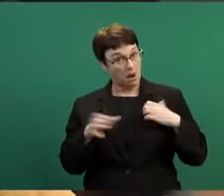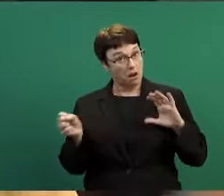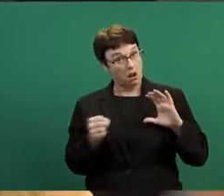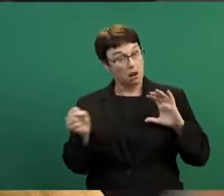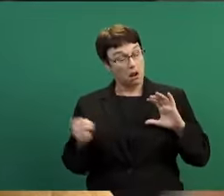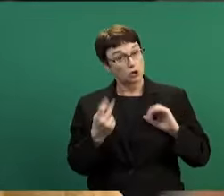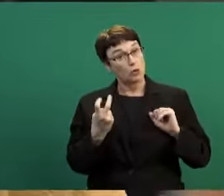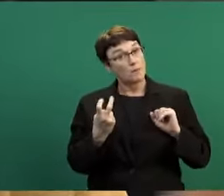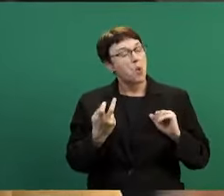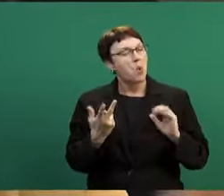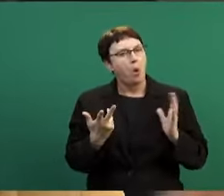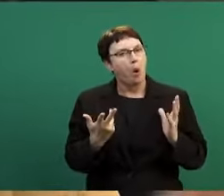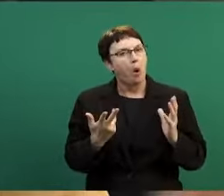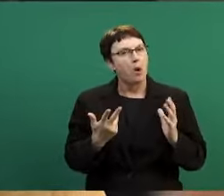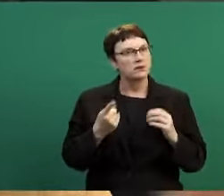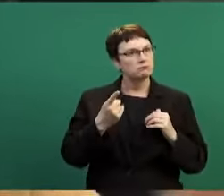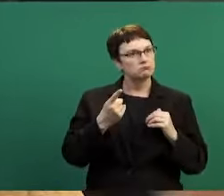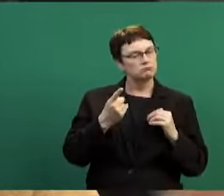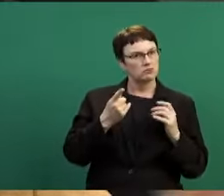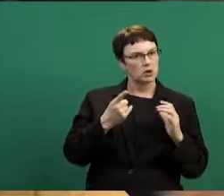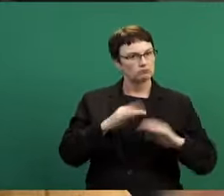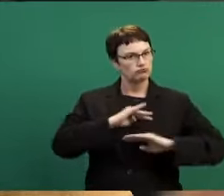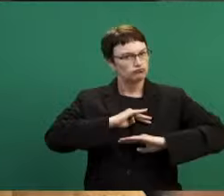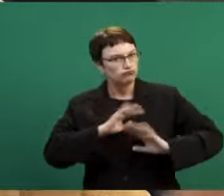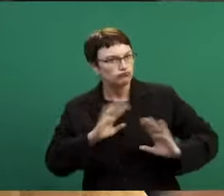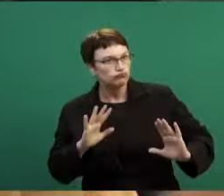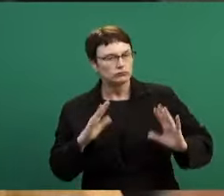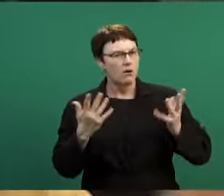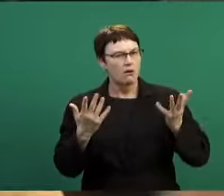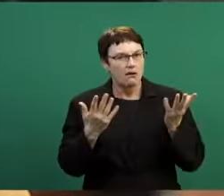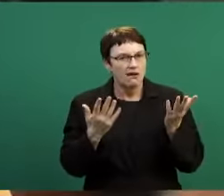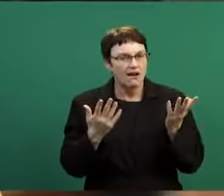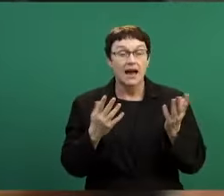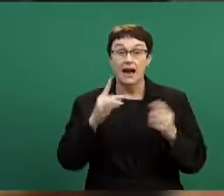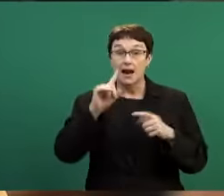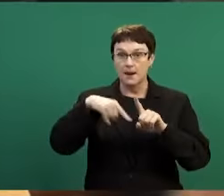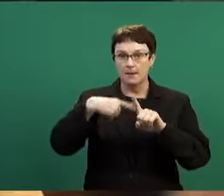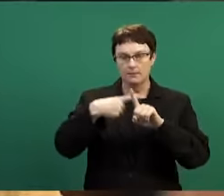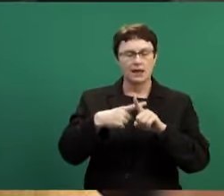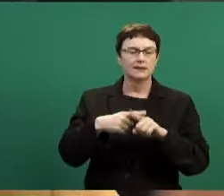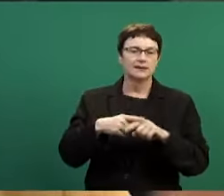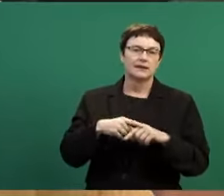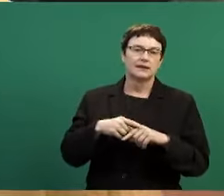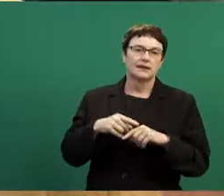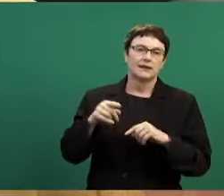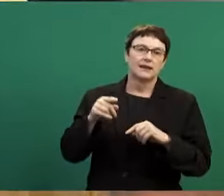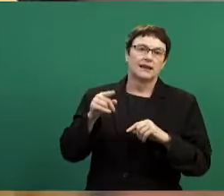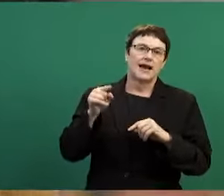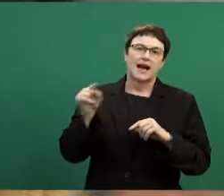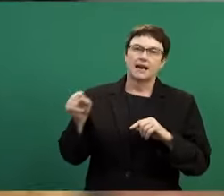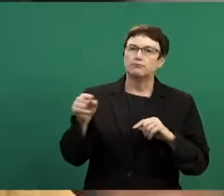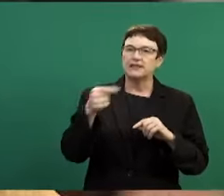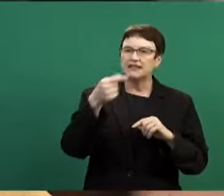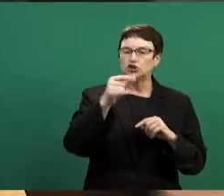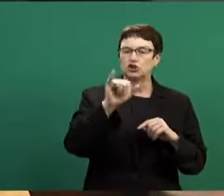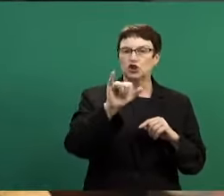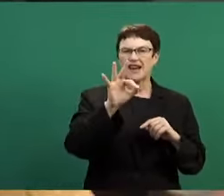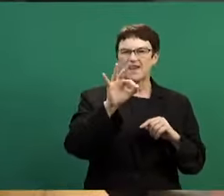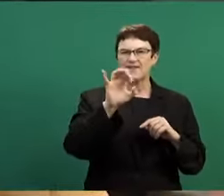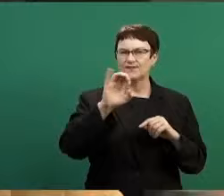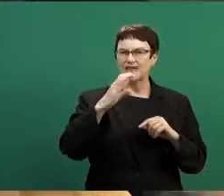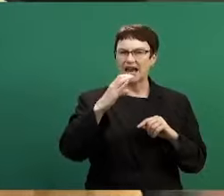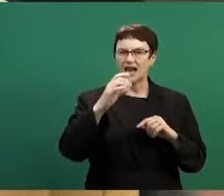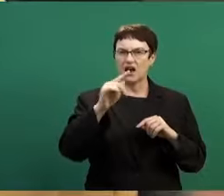you would make such a consideration? And then on Deputy Governor Kasim's favorite topic of Chief ECRA, are you able to